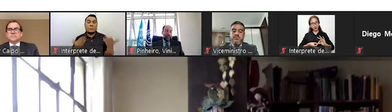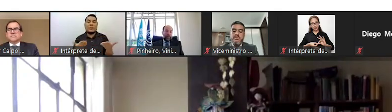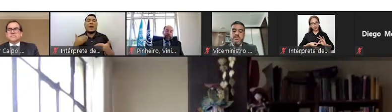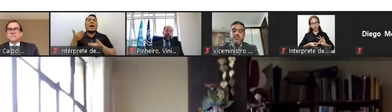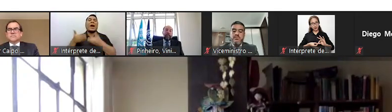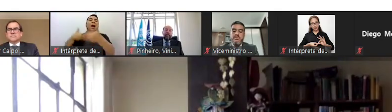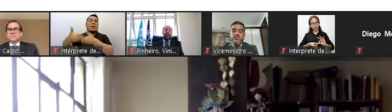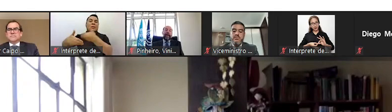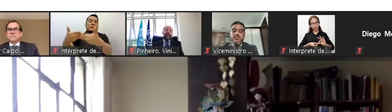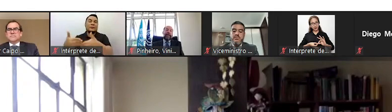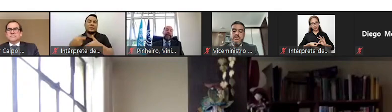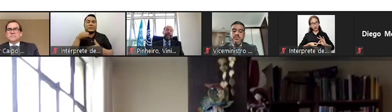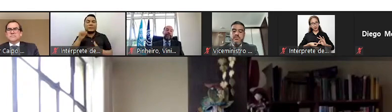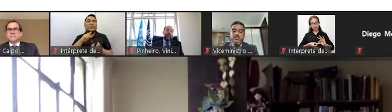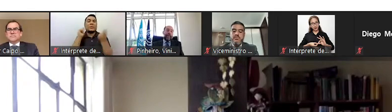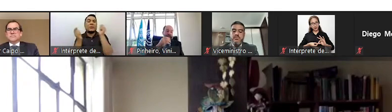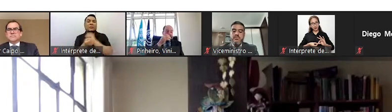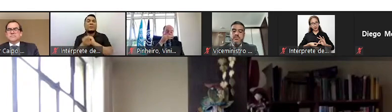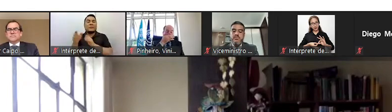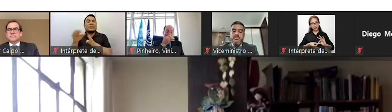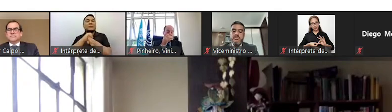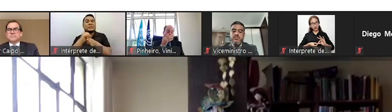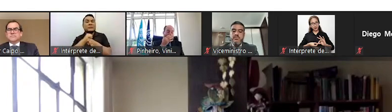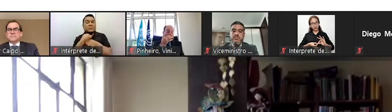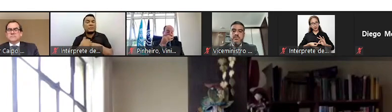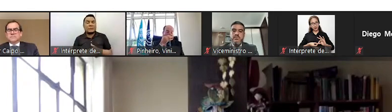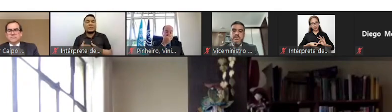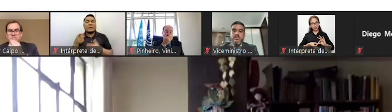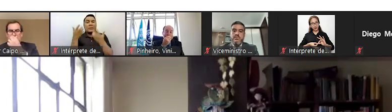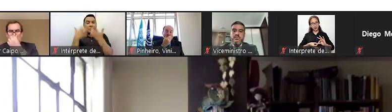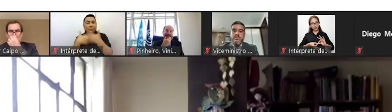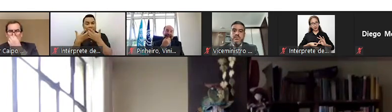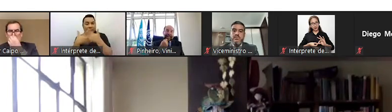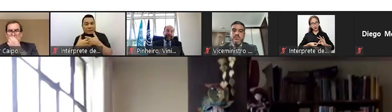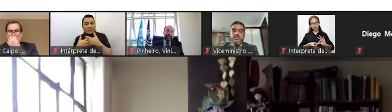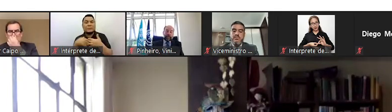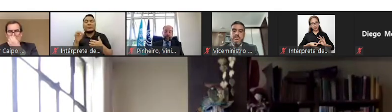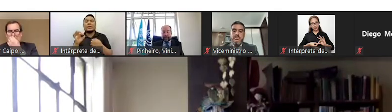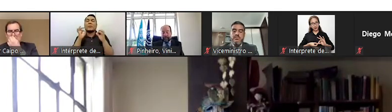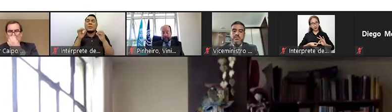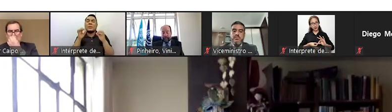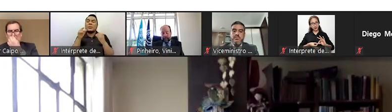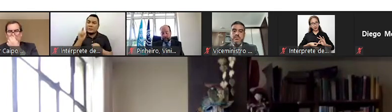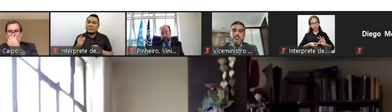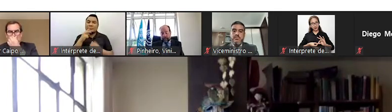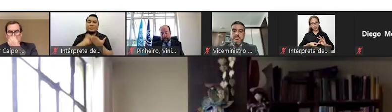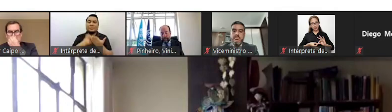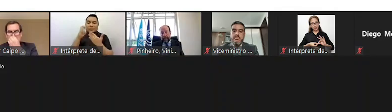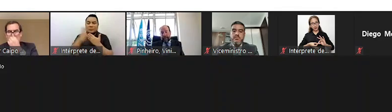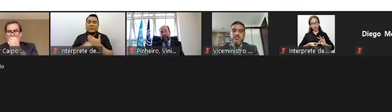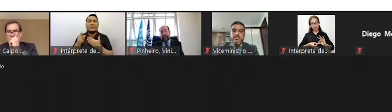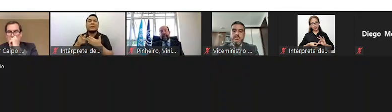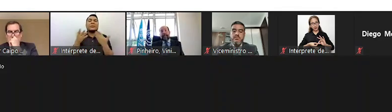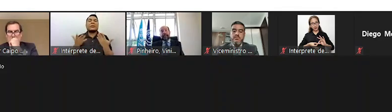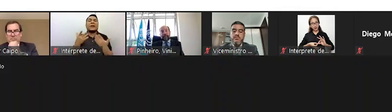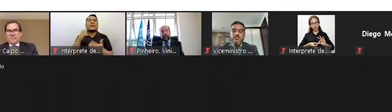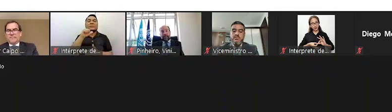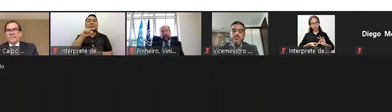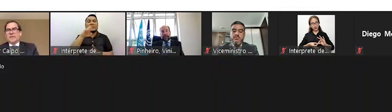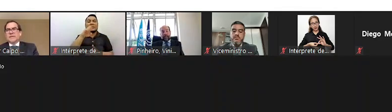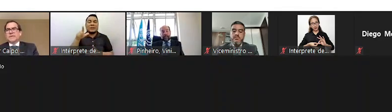so in that way we would be able to move forward and change those business practices that our